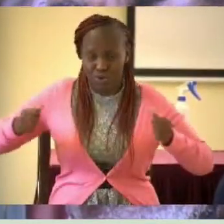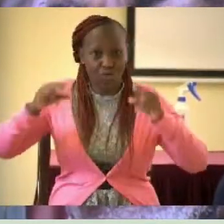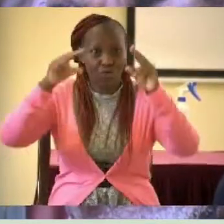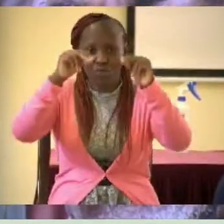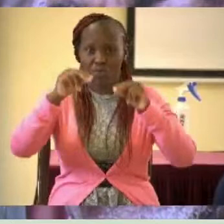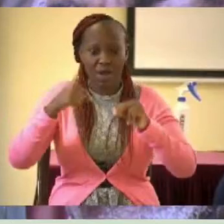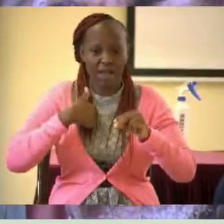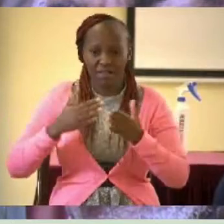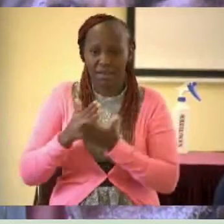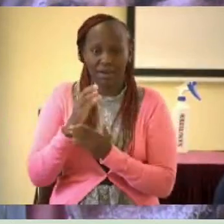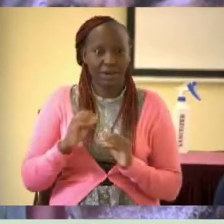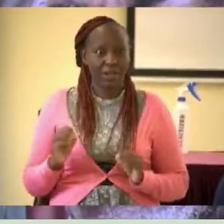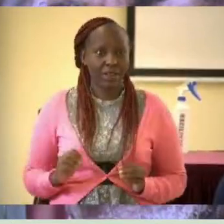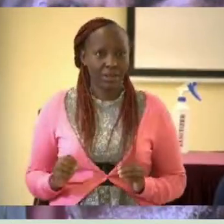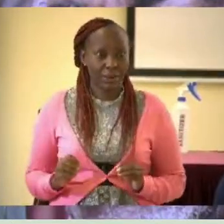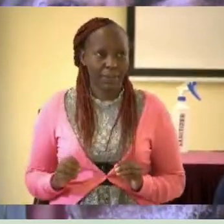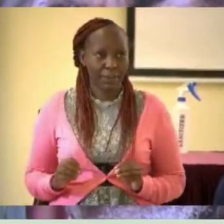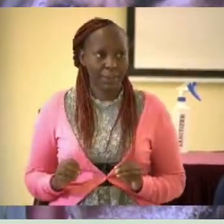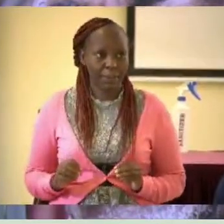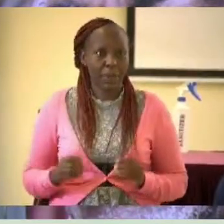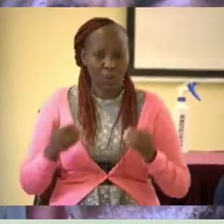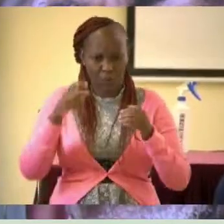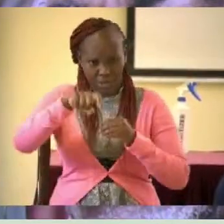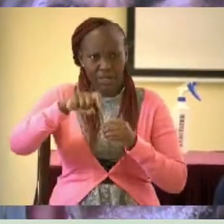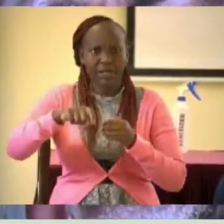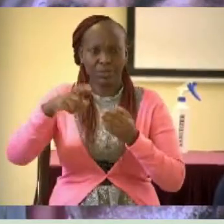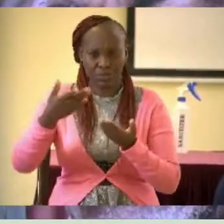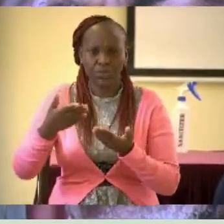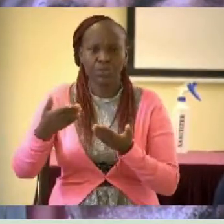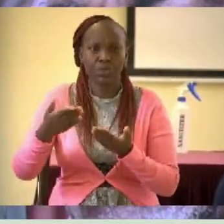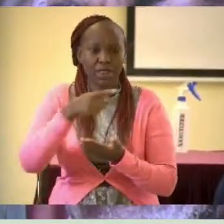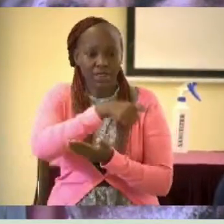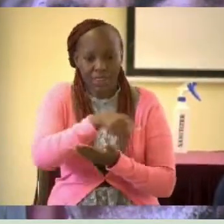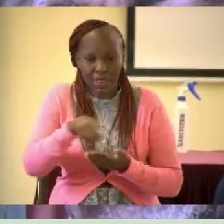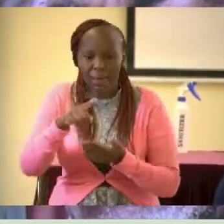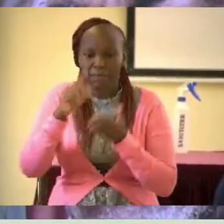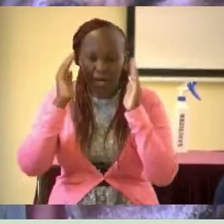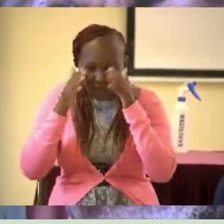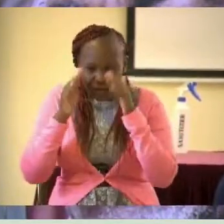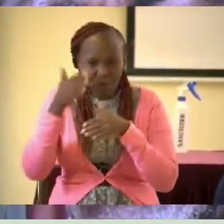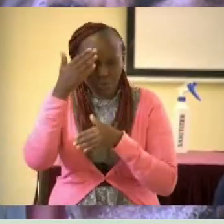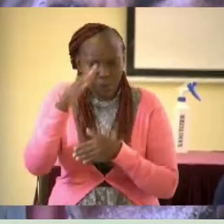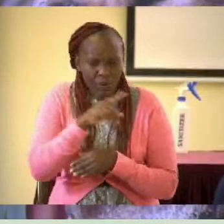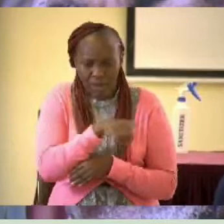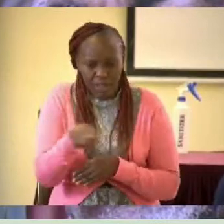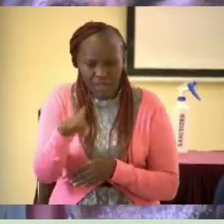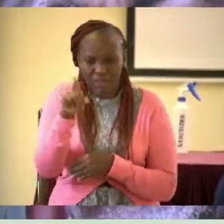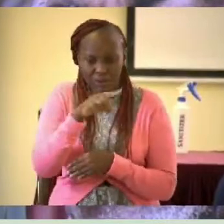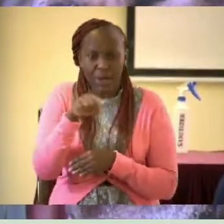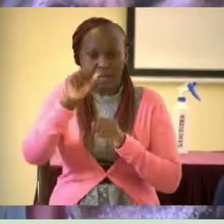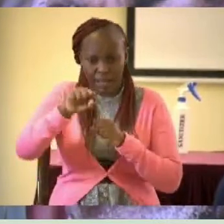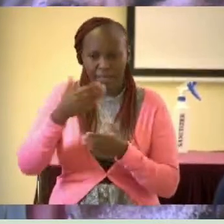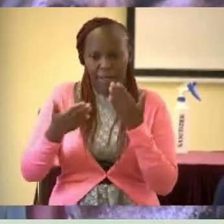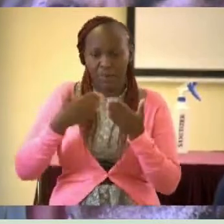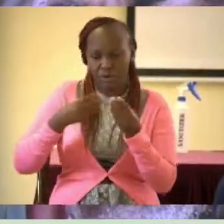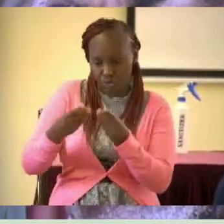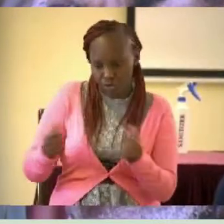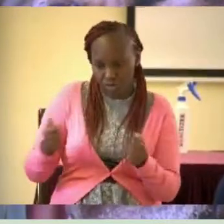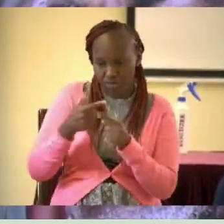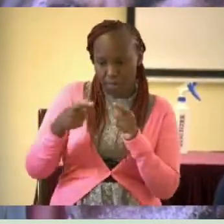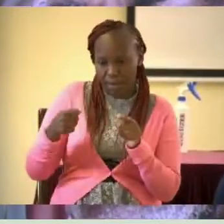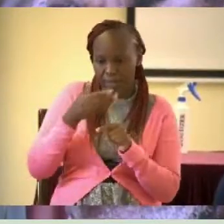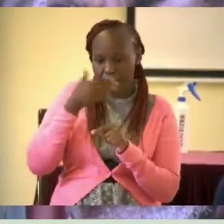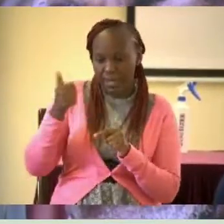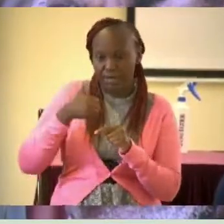no jurisdiction. So we have to bring this to their attention so that even if they want to do mediation, they only do it